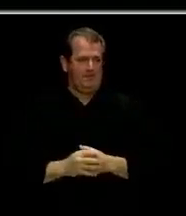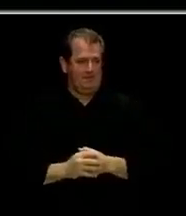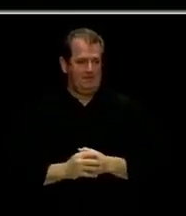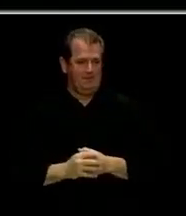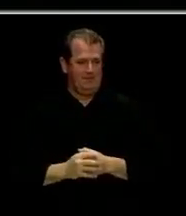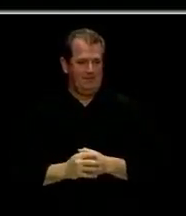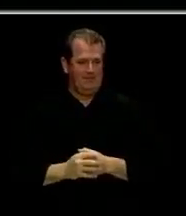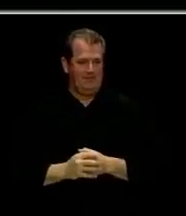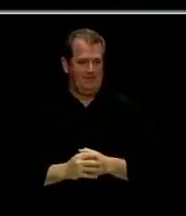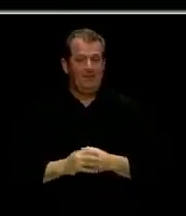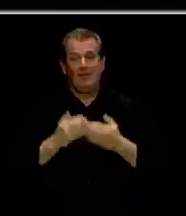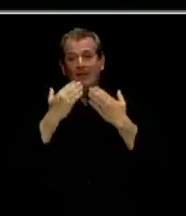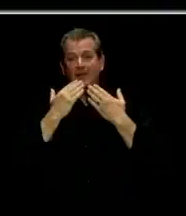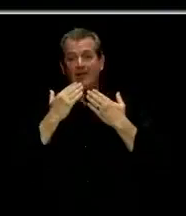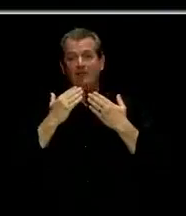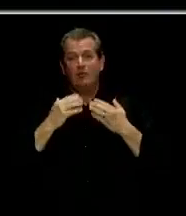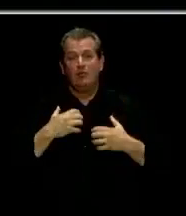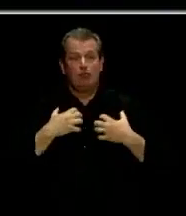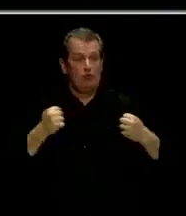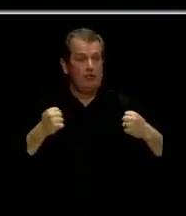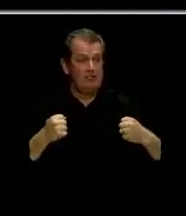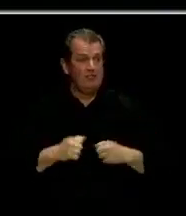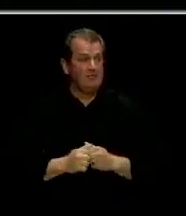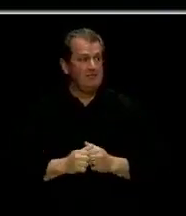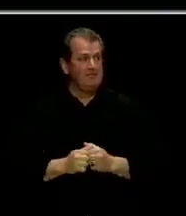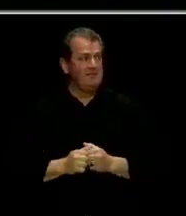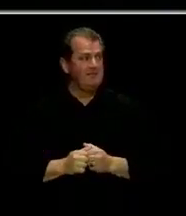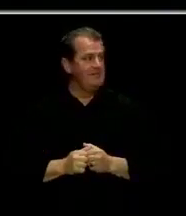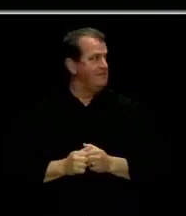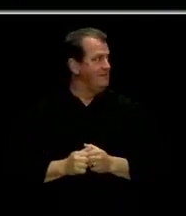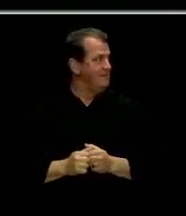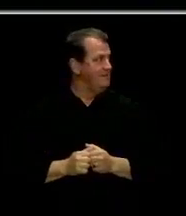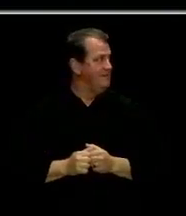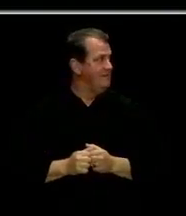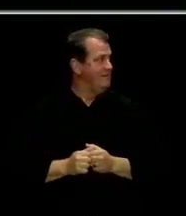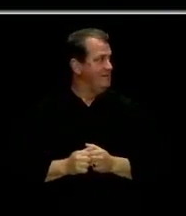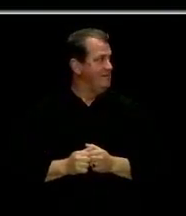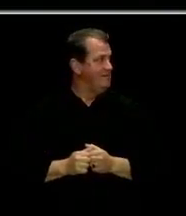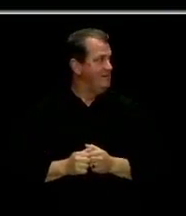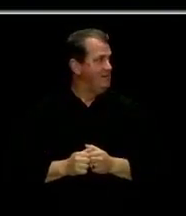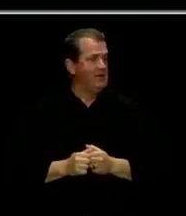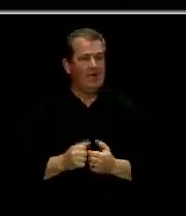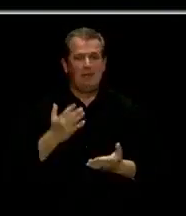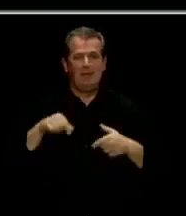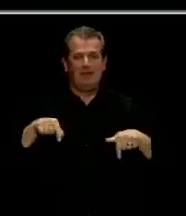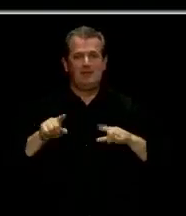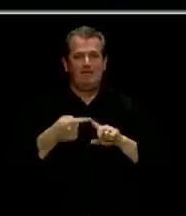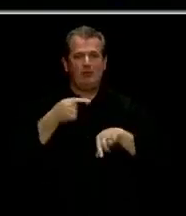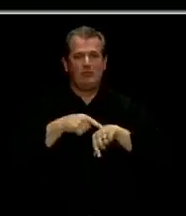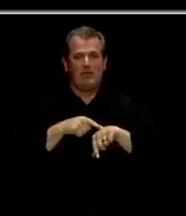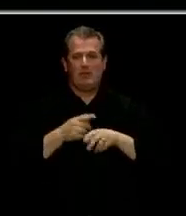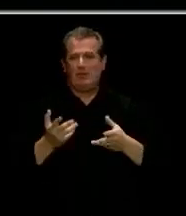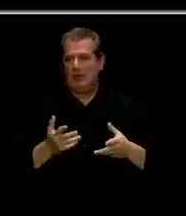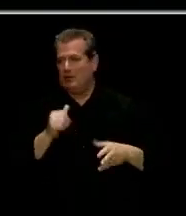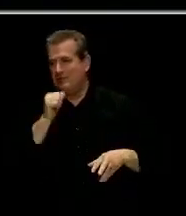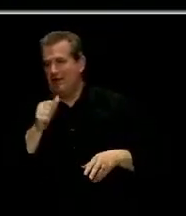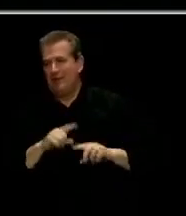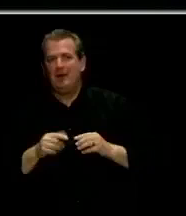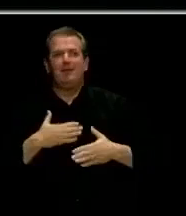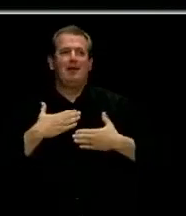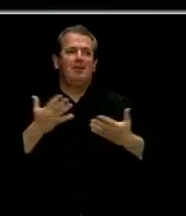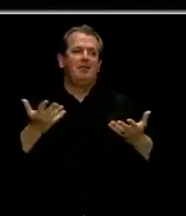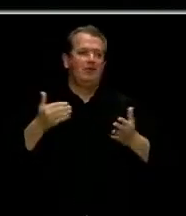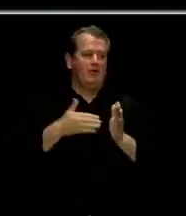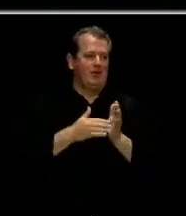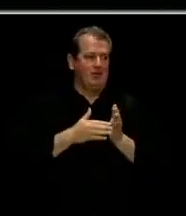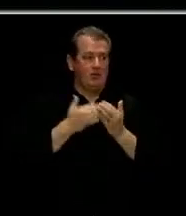us. Thank you for your courage, and while this may be my first time addressing you, I'm glad to be back. And